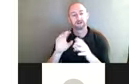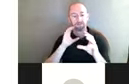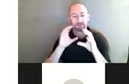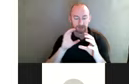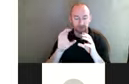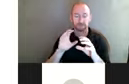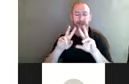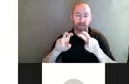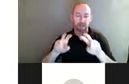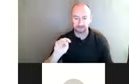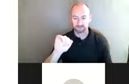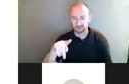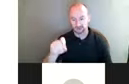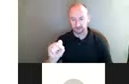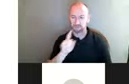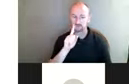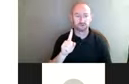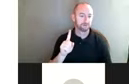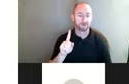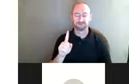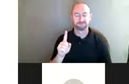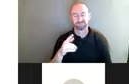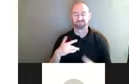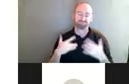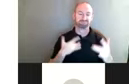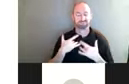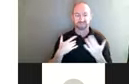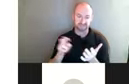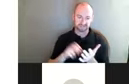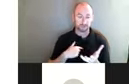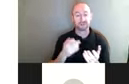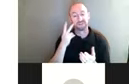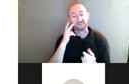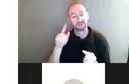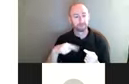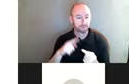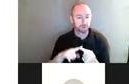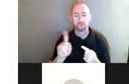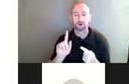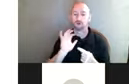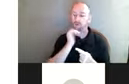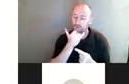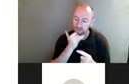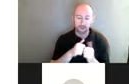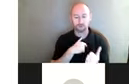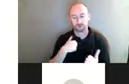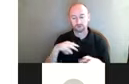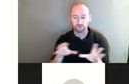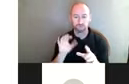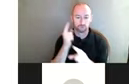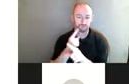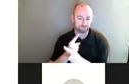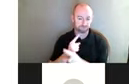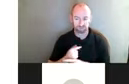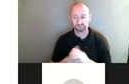with maps. I mean, this is really, you know, this is what gets me up in the morning. I want to think about, you know, where can things go wrong and how do we do it right? And